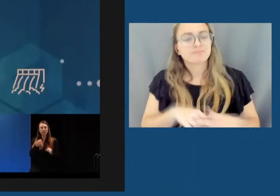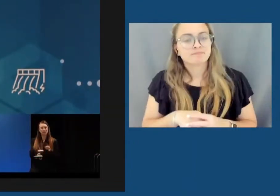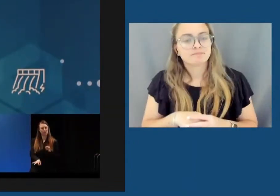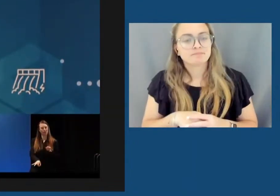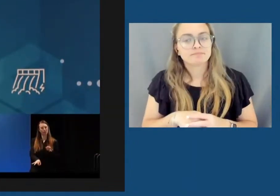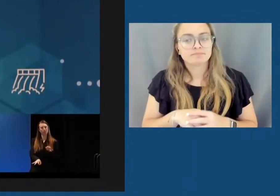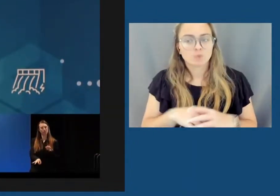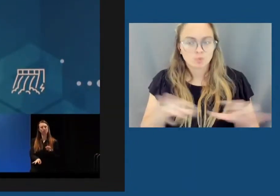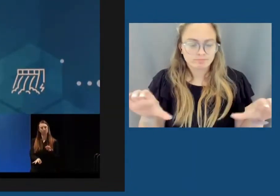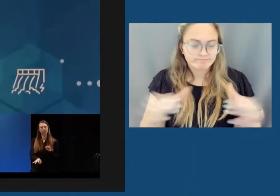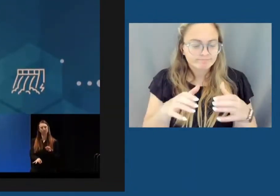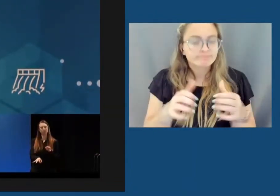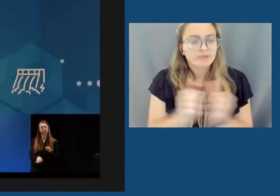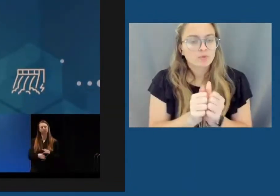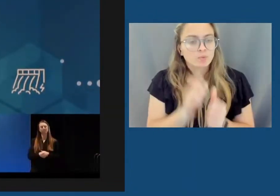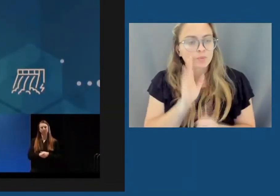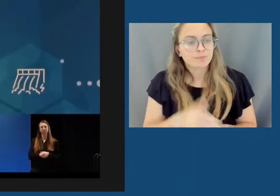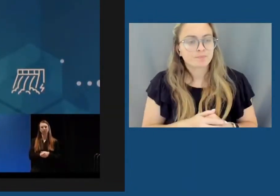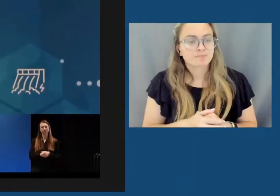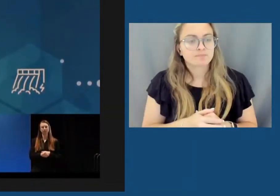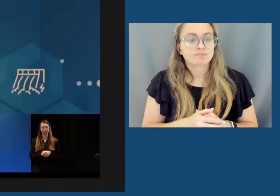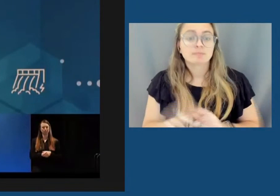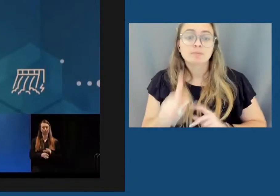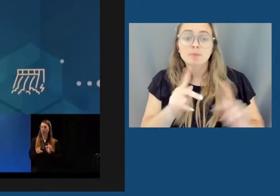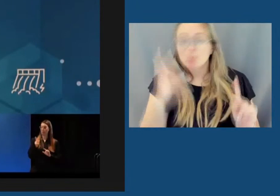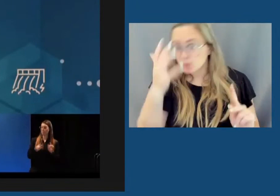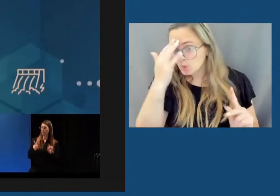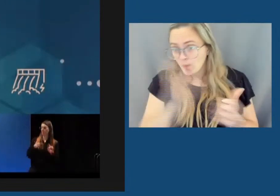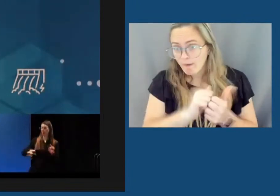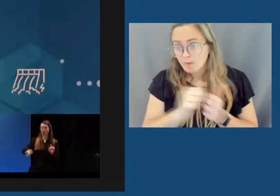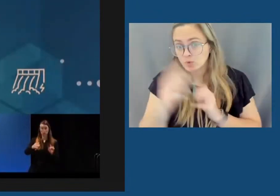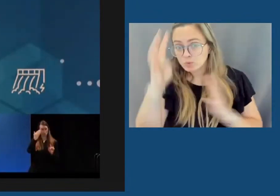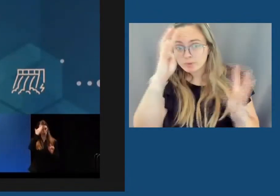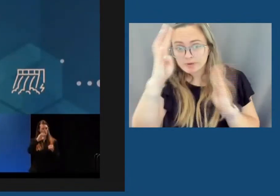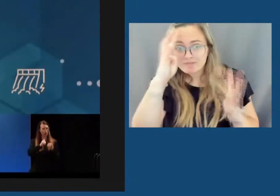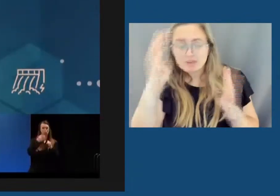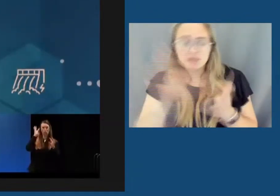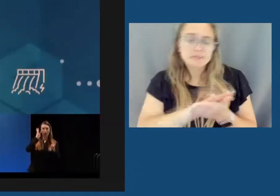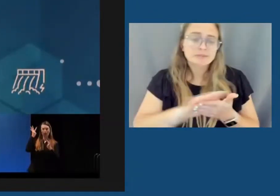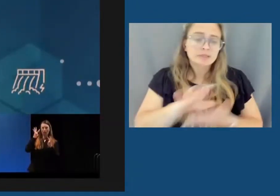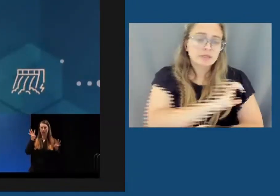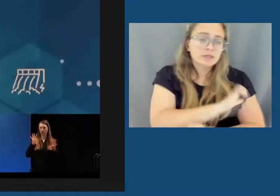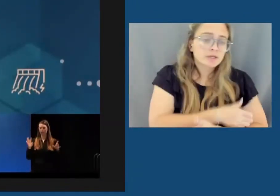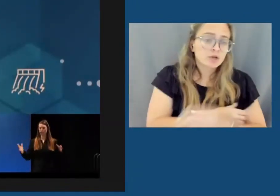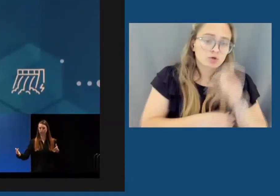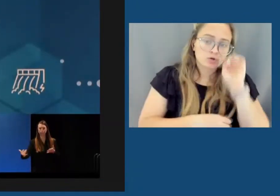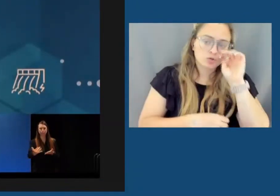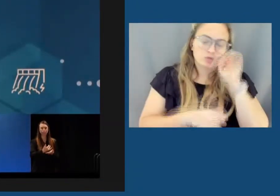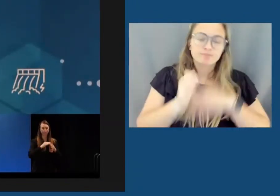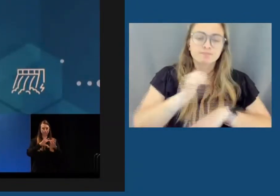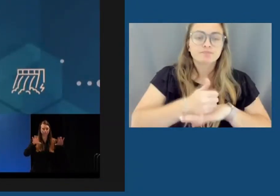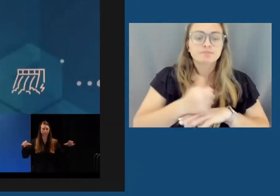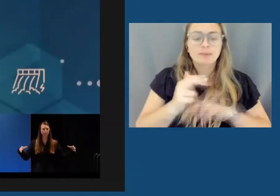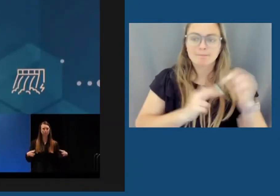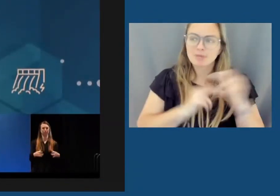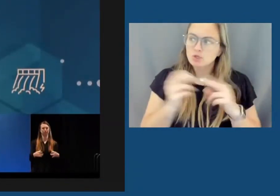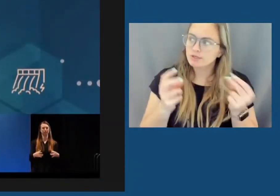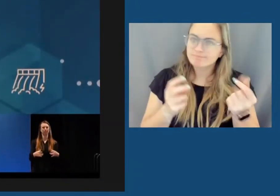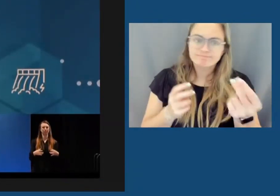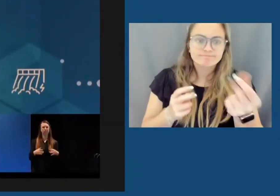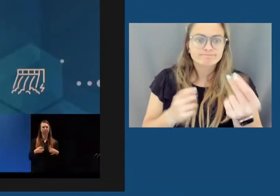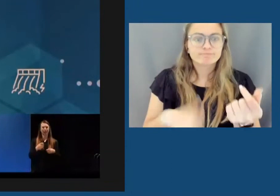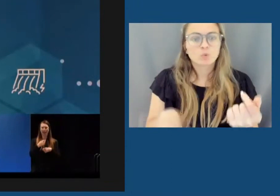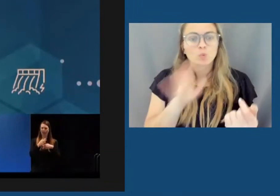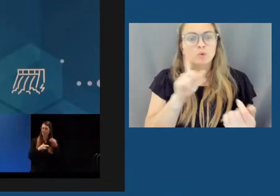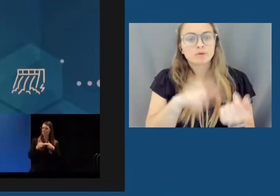together people who know how to innovate, to bring together the clean energy infrastructure and build it at an incredible pace, because we are going to need